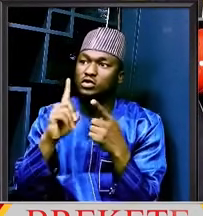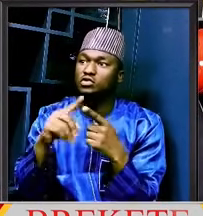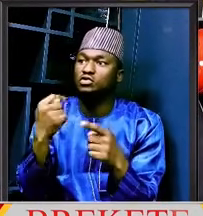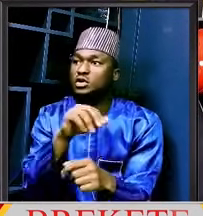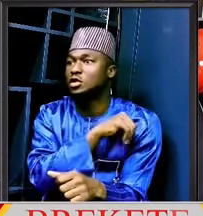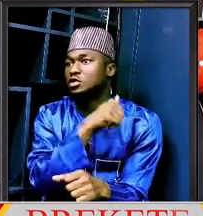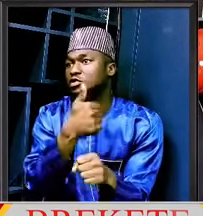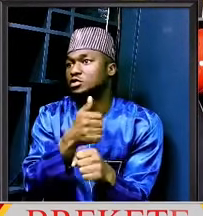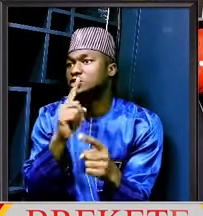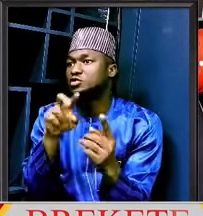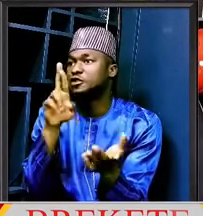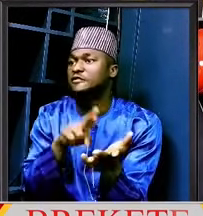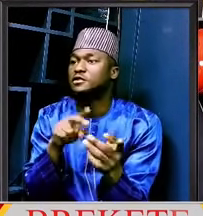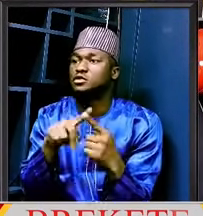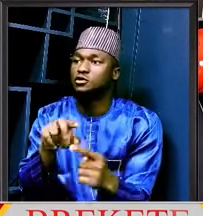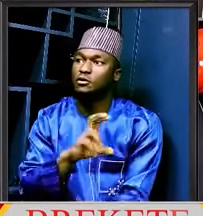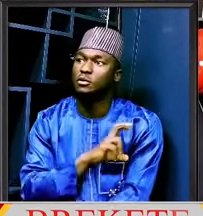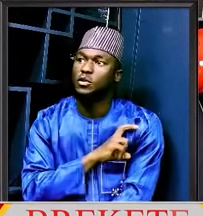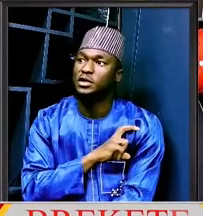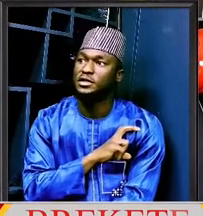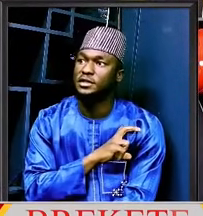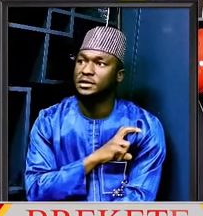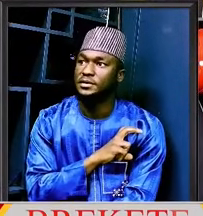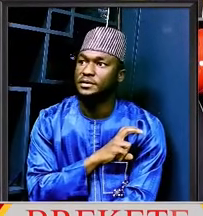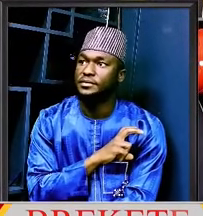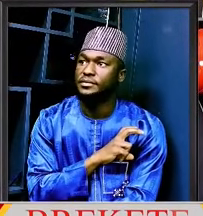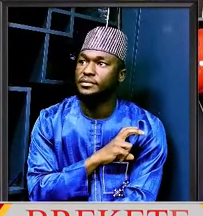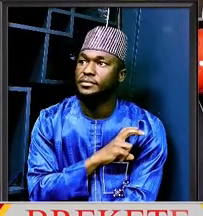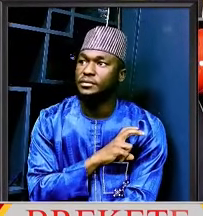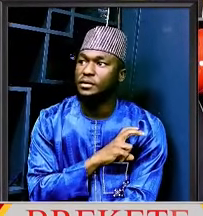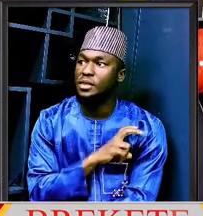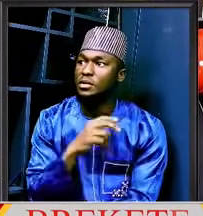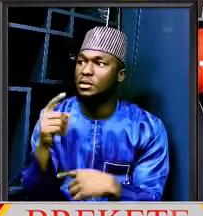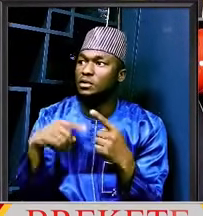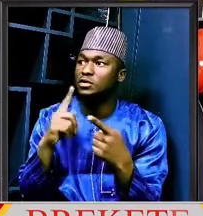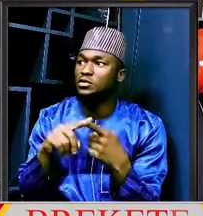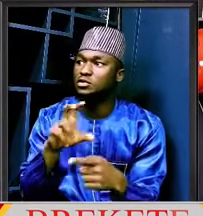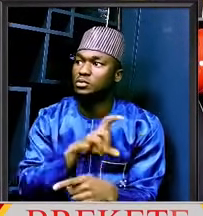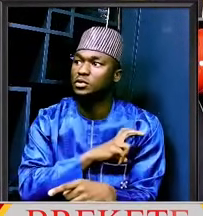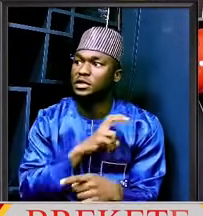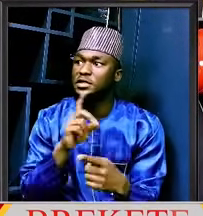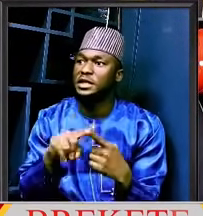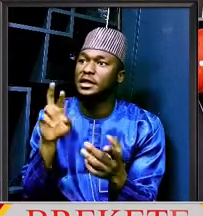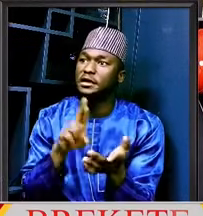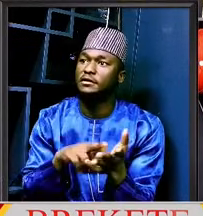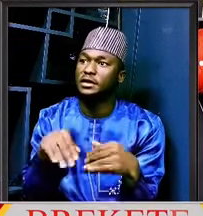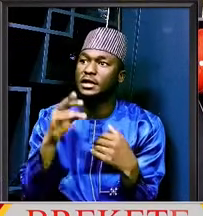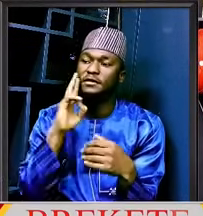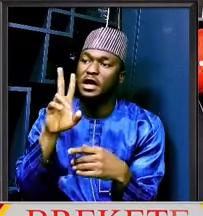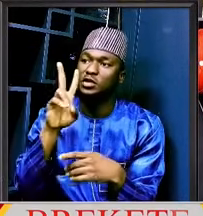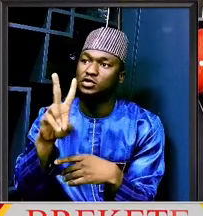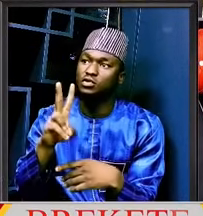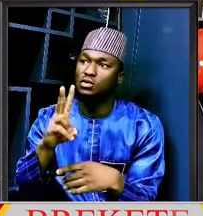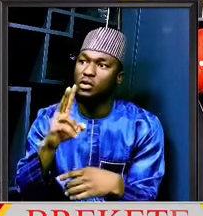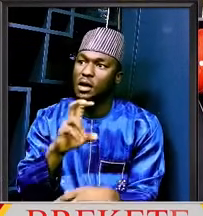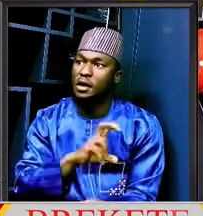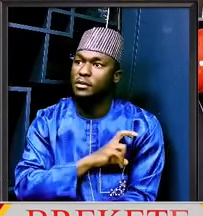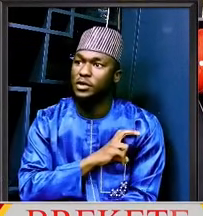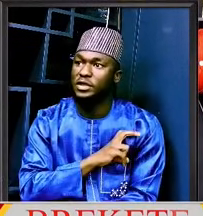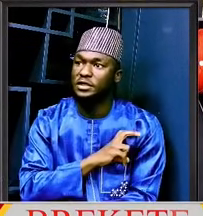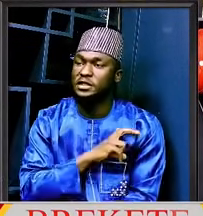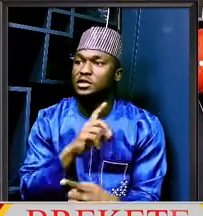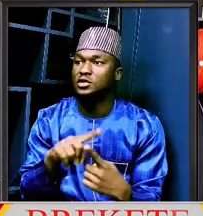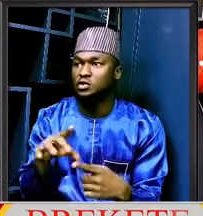she will go and report the matter to the police. Mm-hmm. So she went to the police and reported. They now gave her 2 officers to come